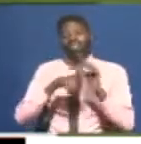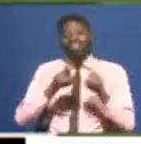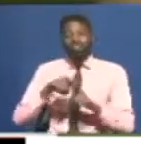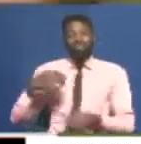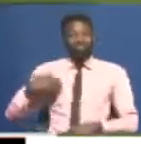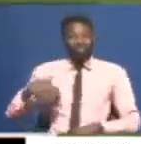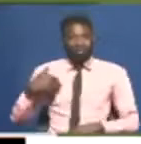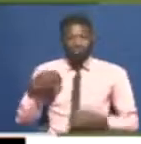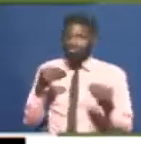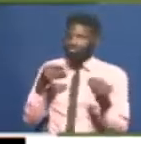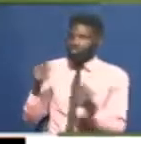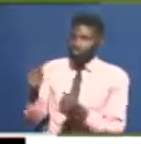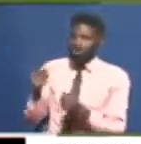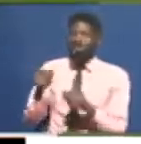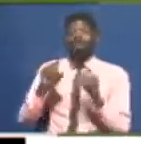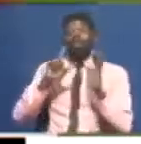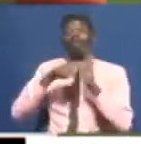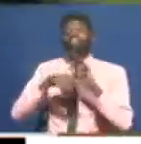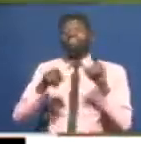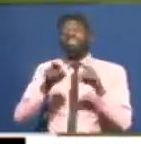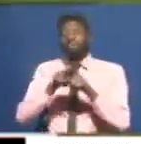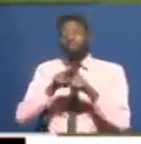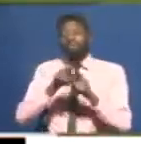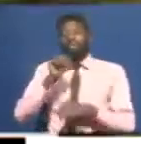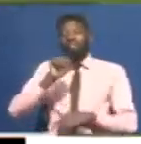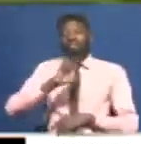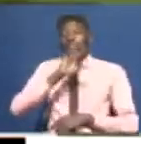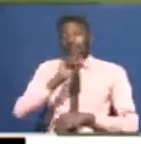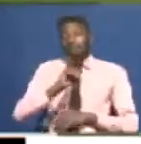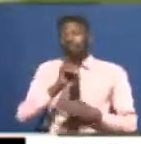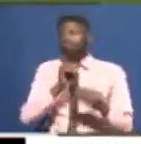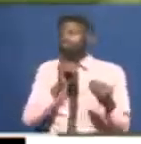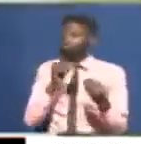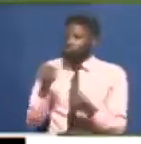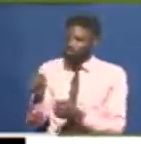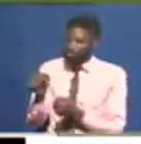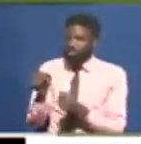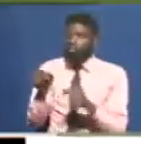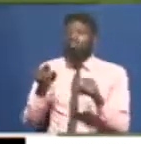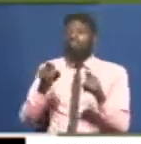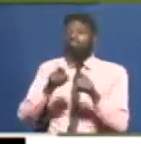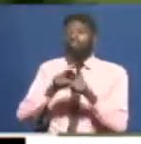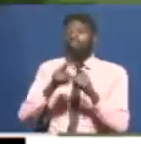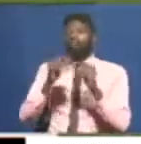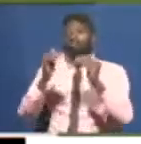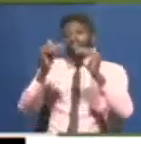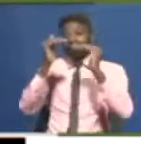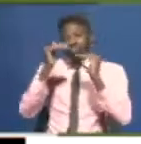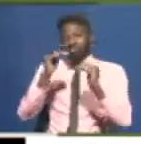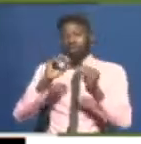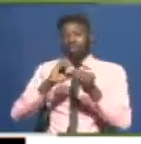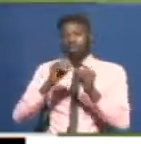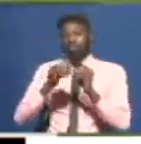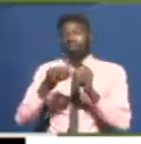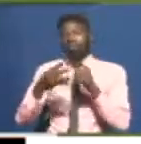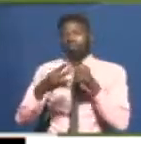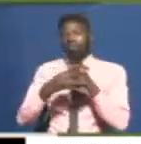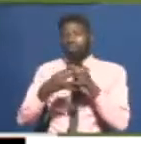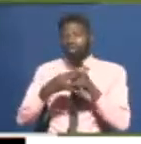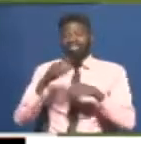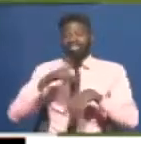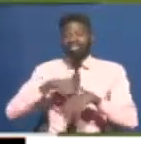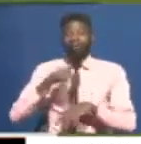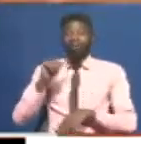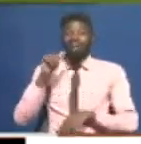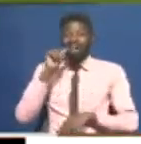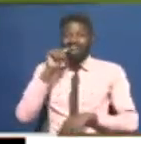down 24-21 to South Africa before being relegated to the 9th place quarterfinal. After London, the Kenya team